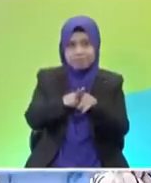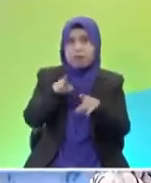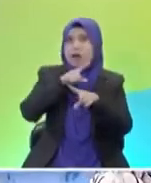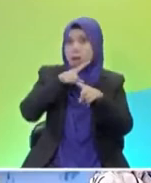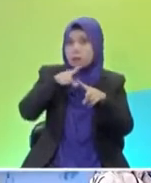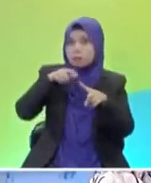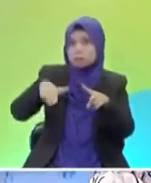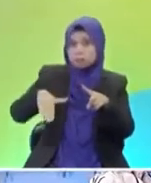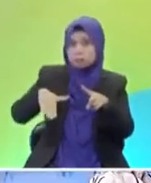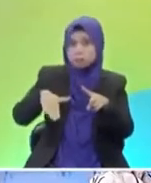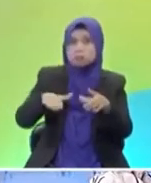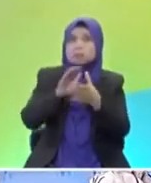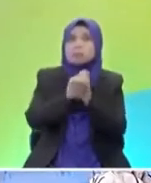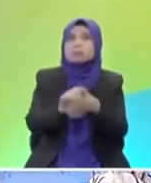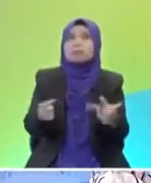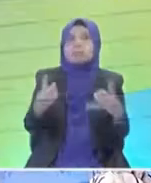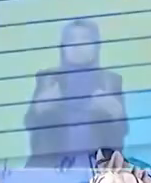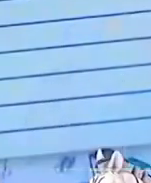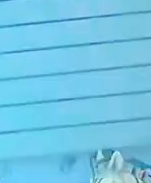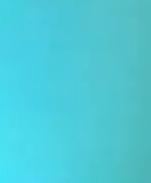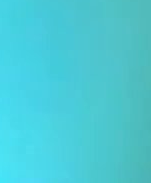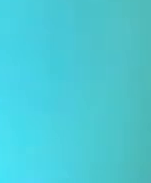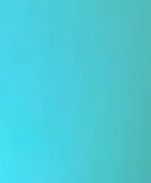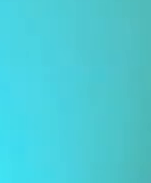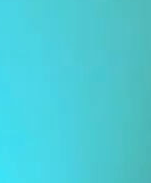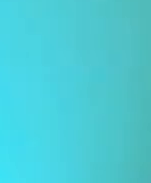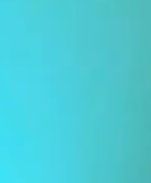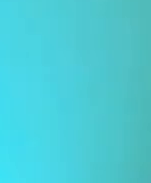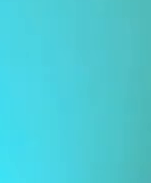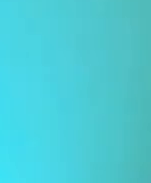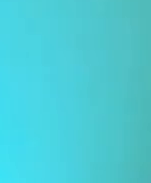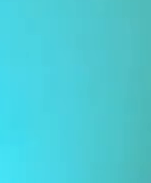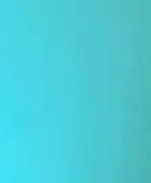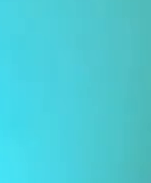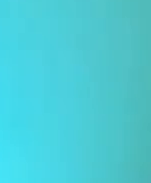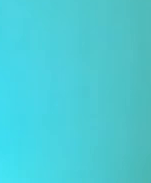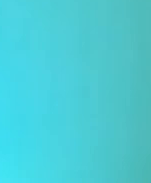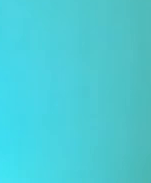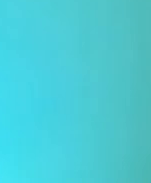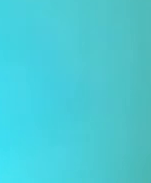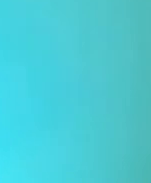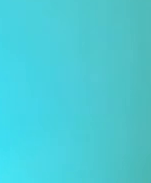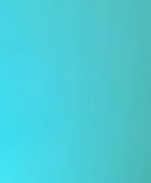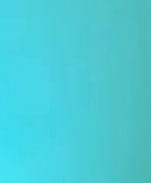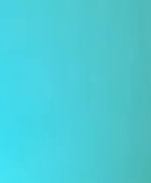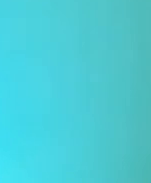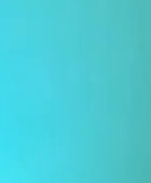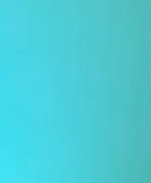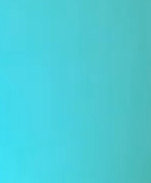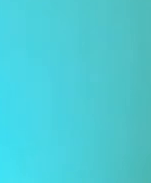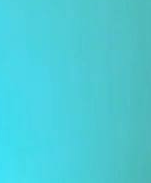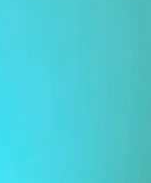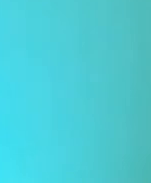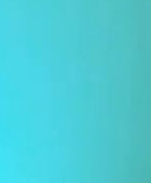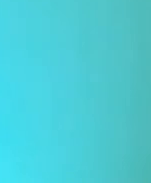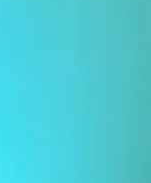also like to welcome Teacher Azliana as our sign language interpreter for today's episode. Thank you